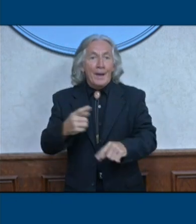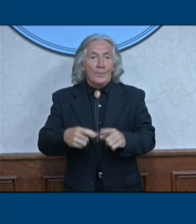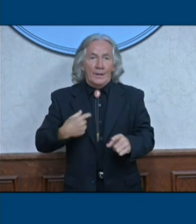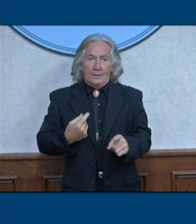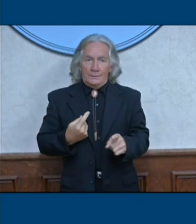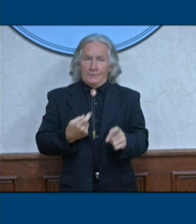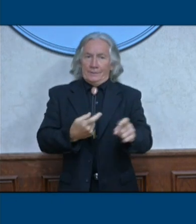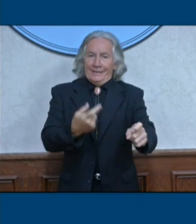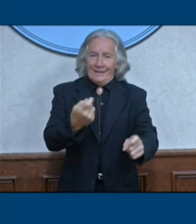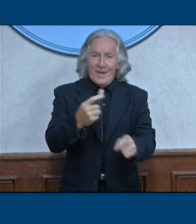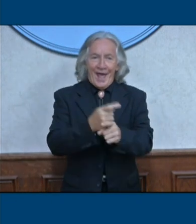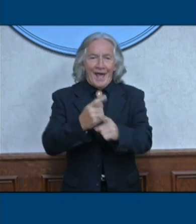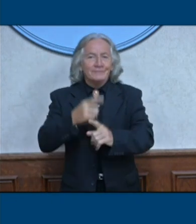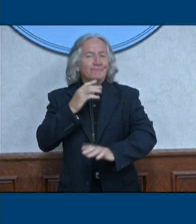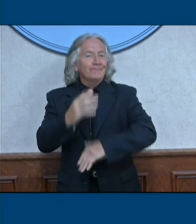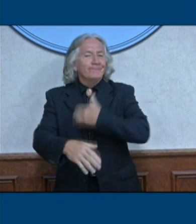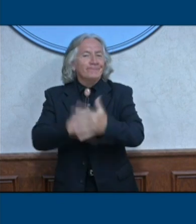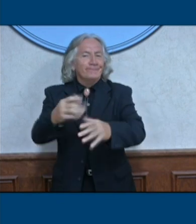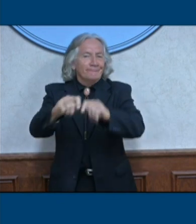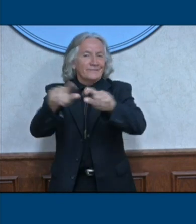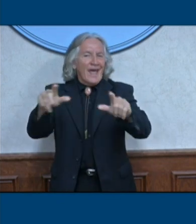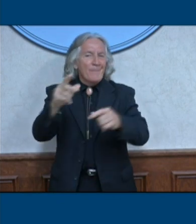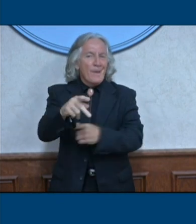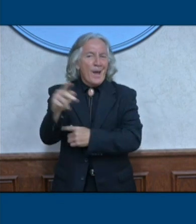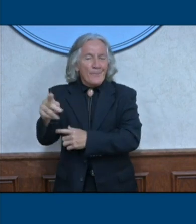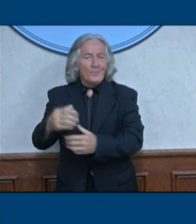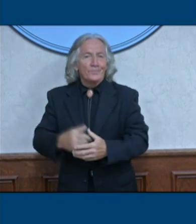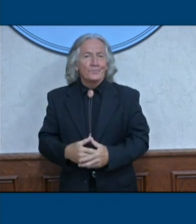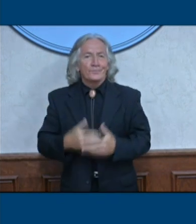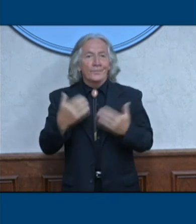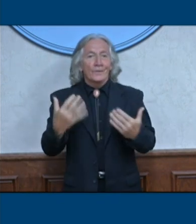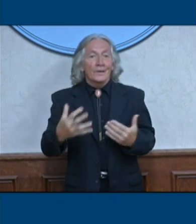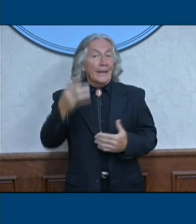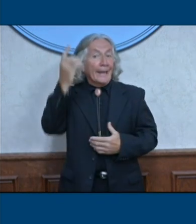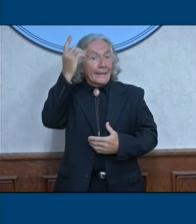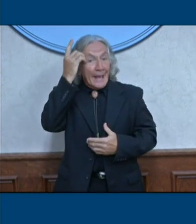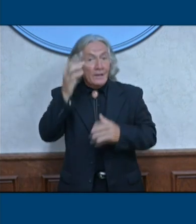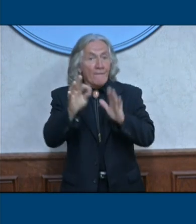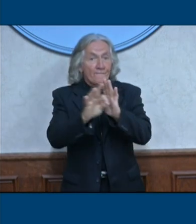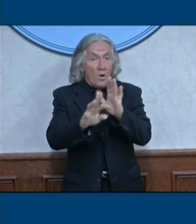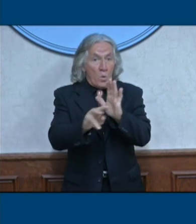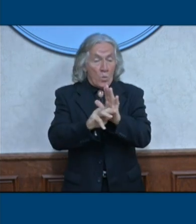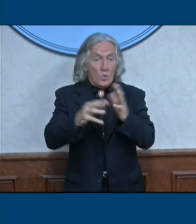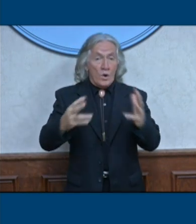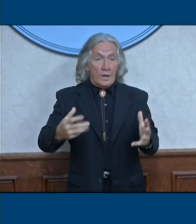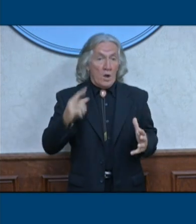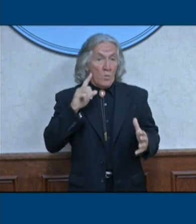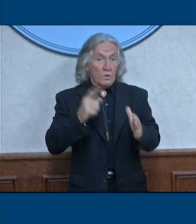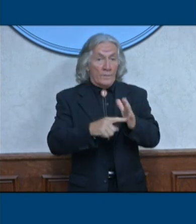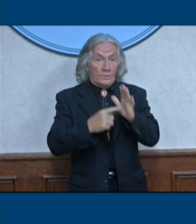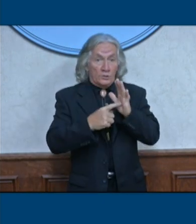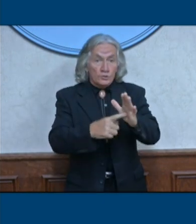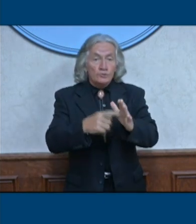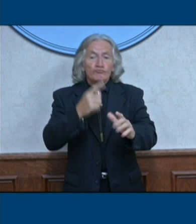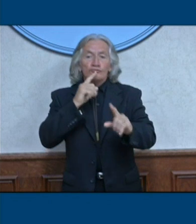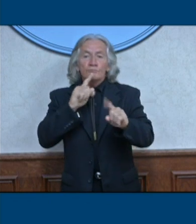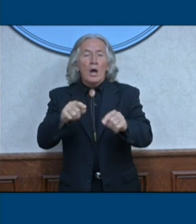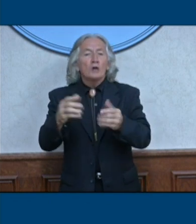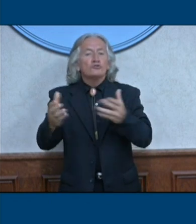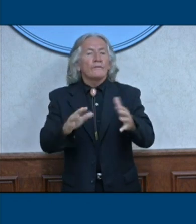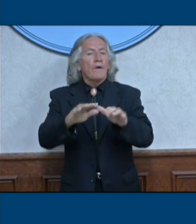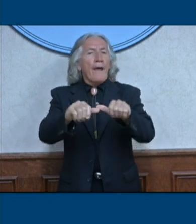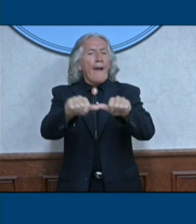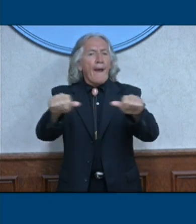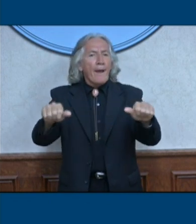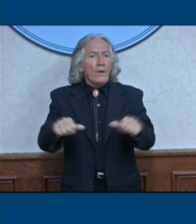pick the speed up a little bit as we go through. If we look at the Dallas-Fort Worth area, and let me just say TSA refers to Trauma Service